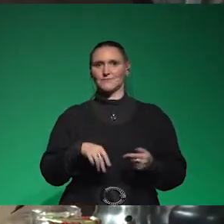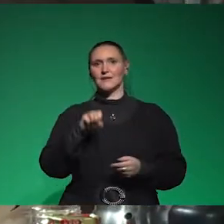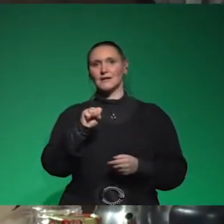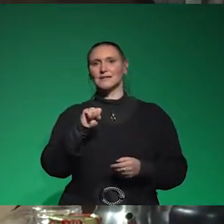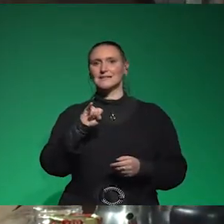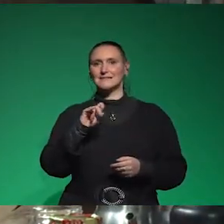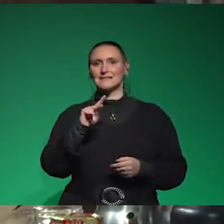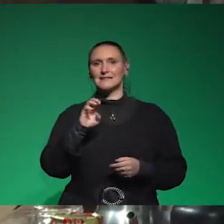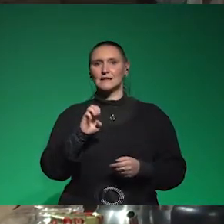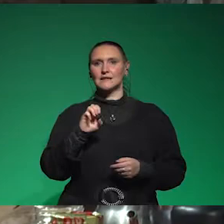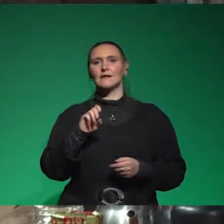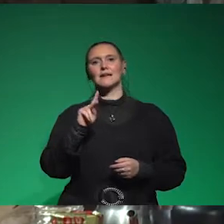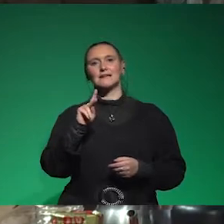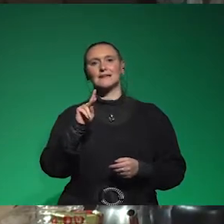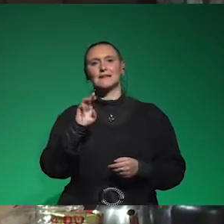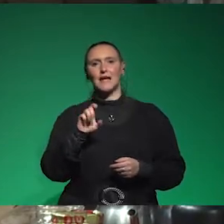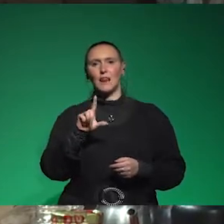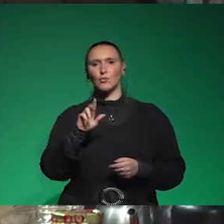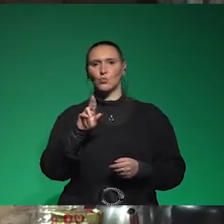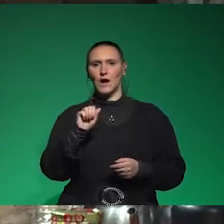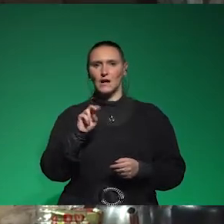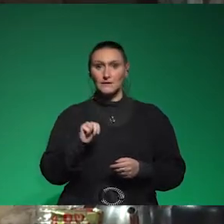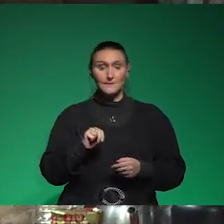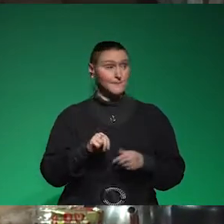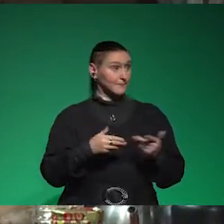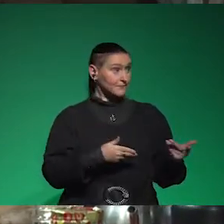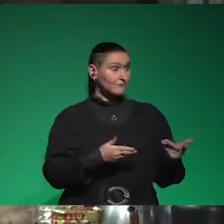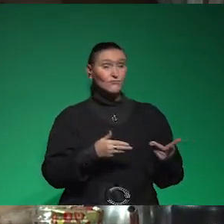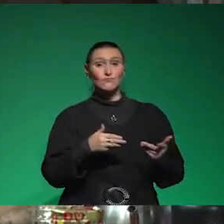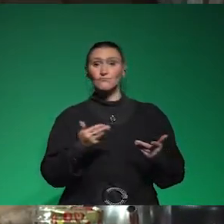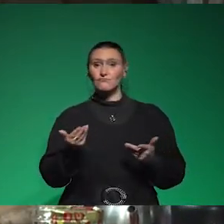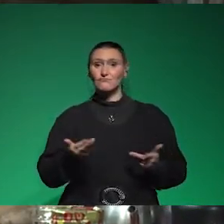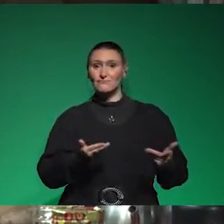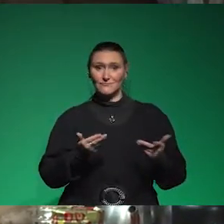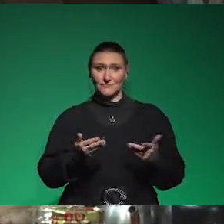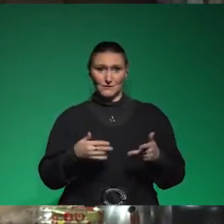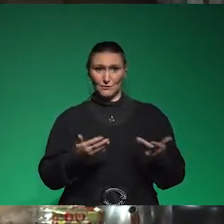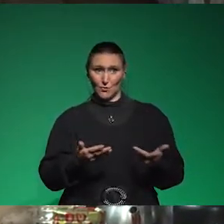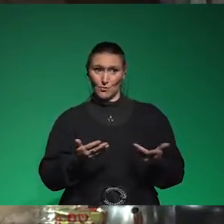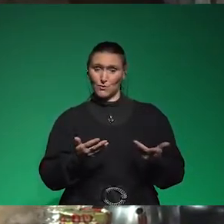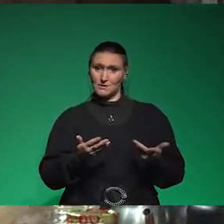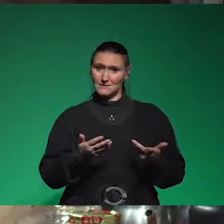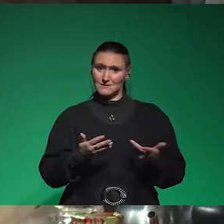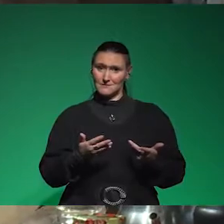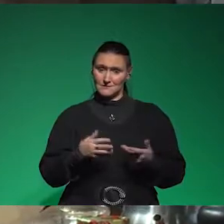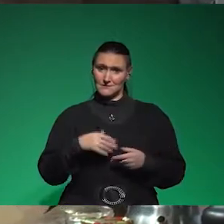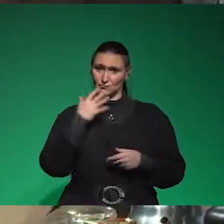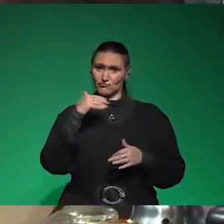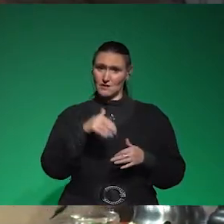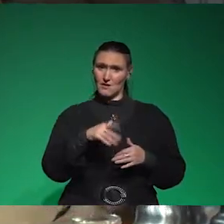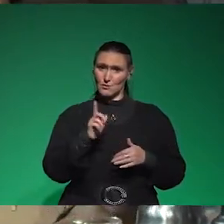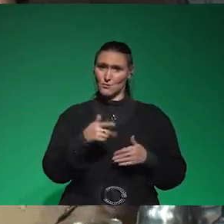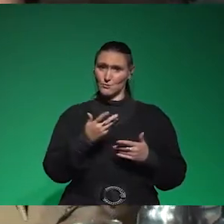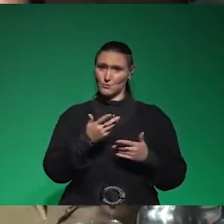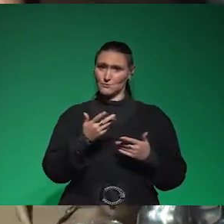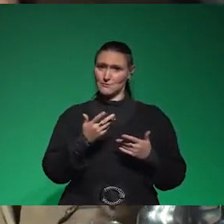what do you call it? If it's a house, so because our house is like this long house, the stage house. Stage